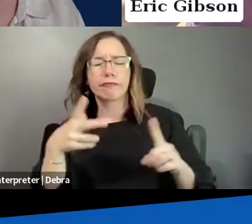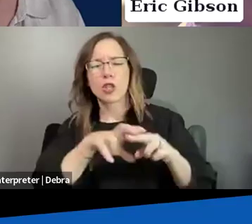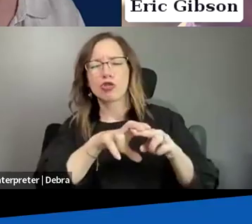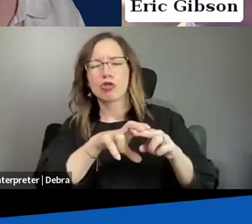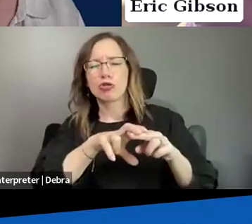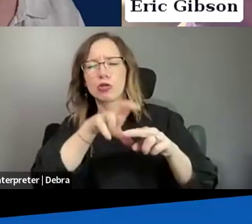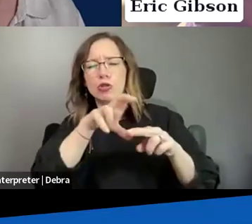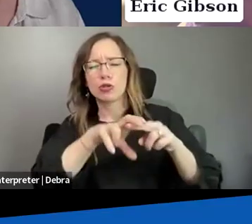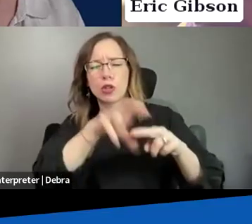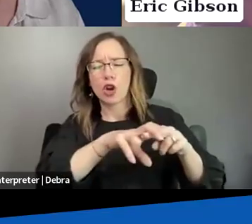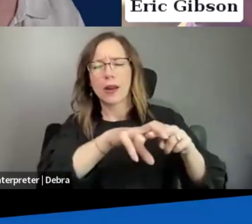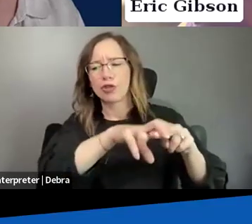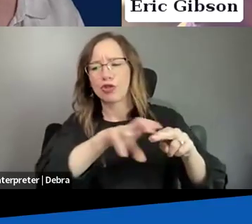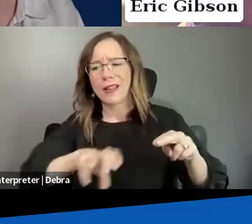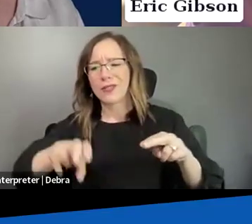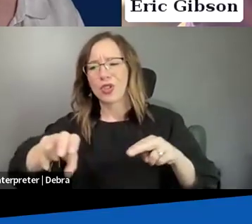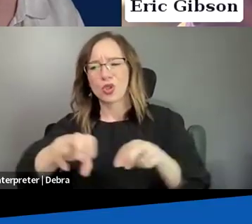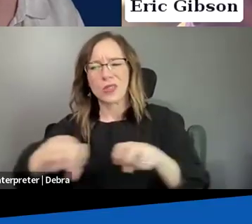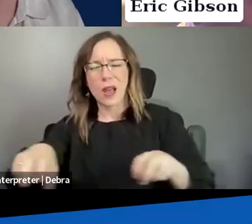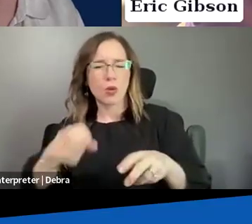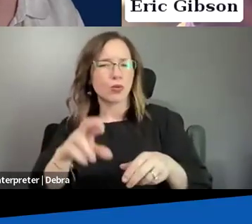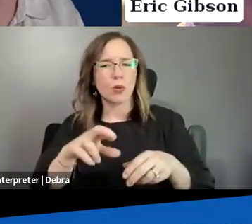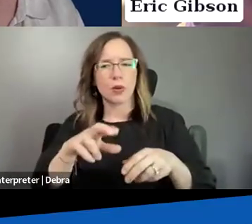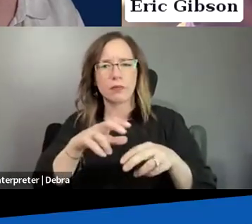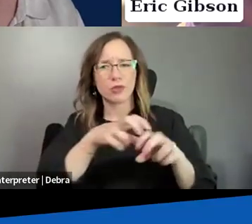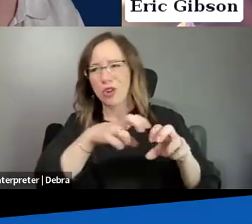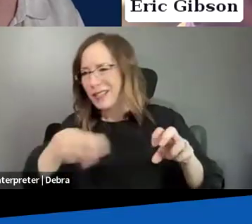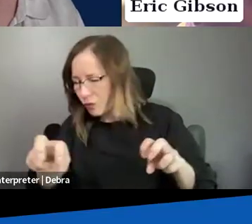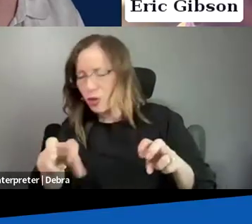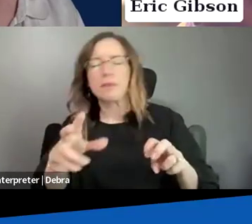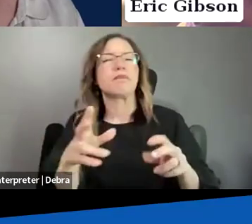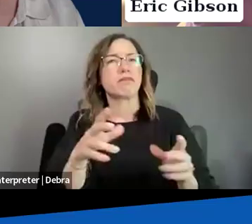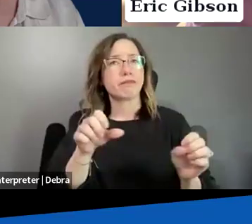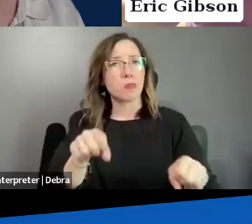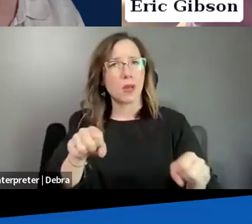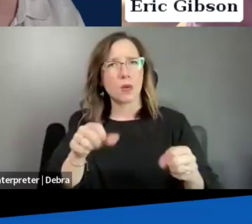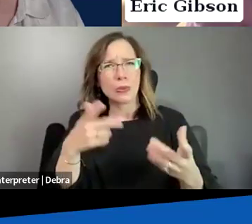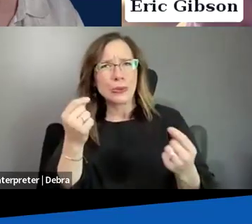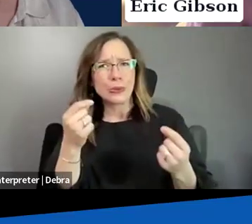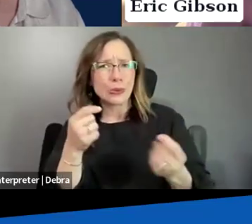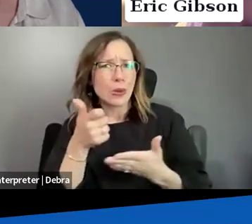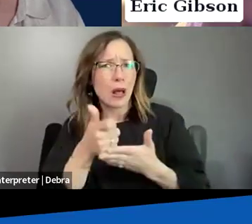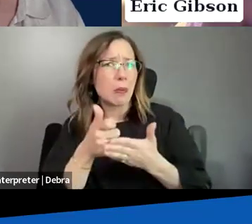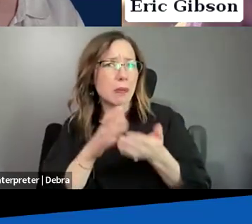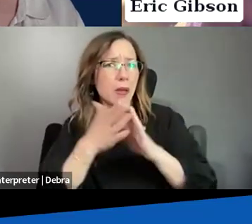had previously submitted about what they can do to help with their transferring abilities as they get older.